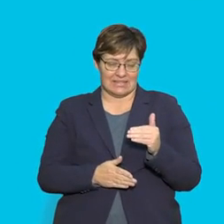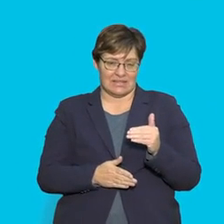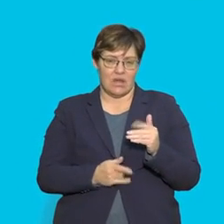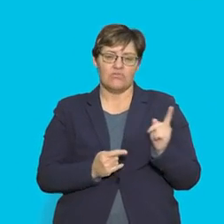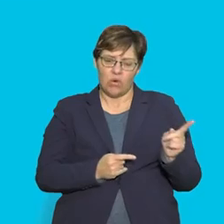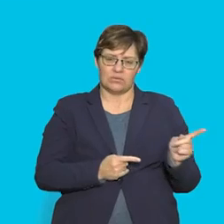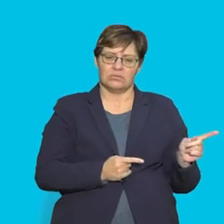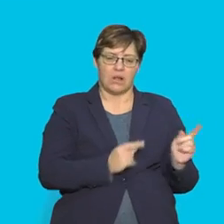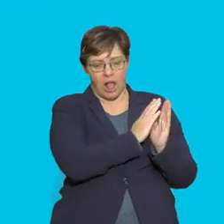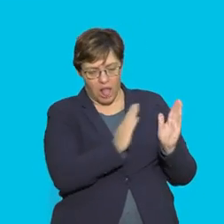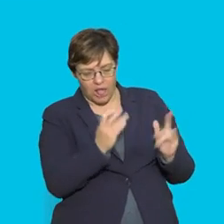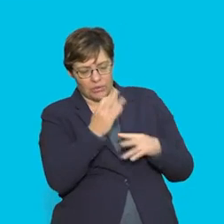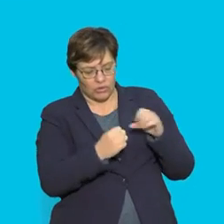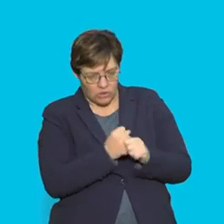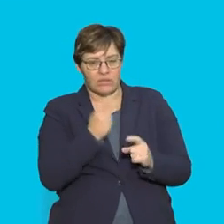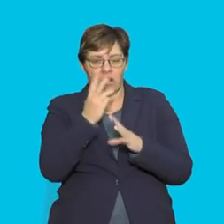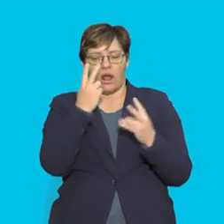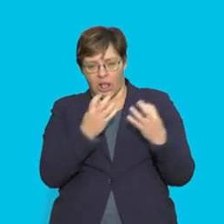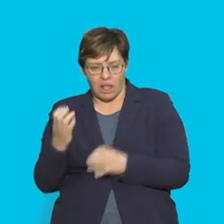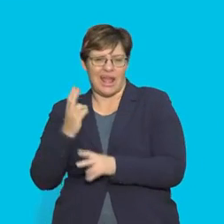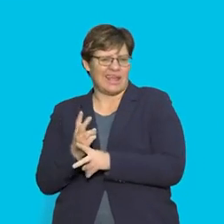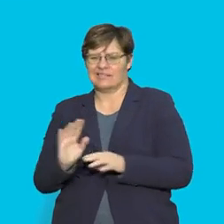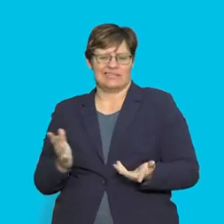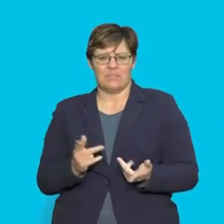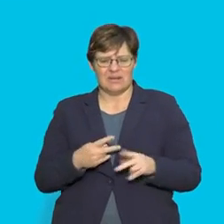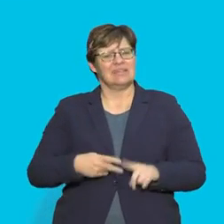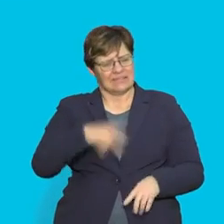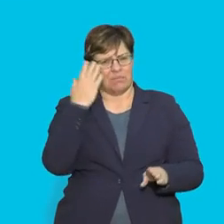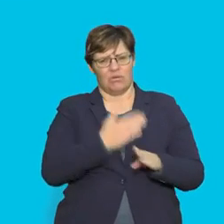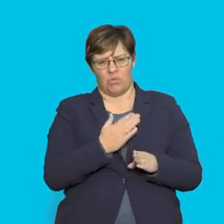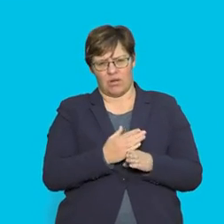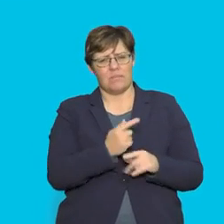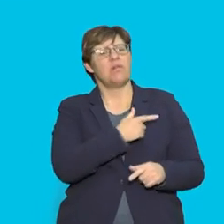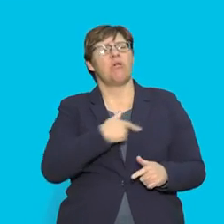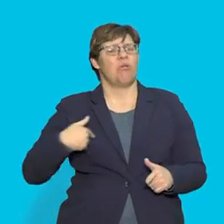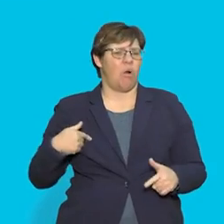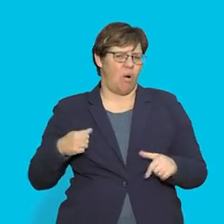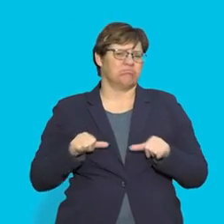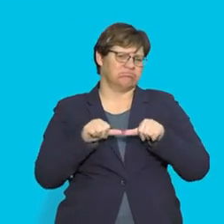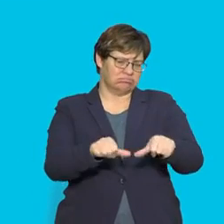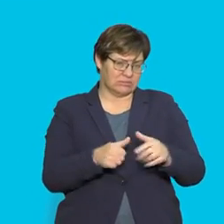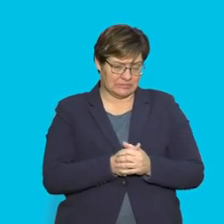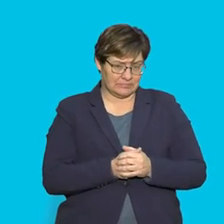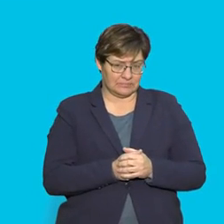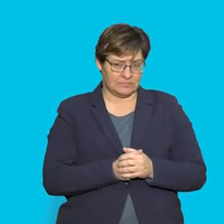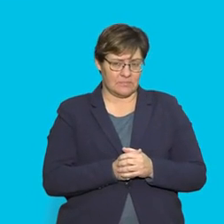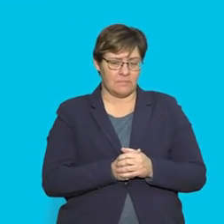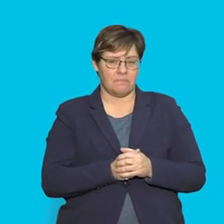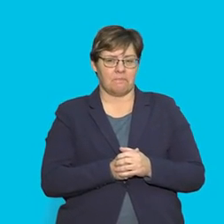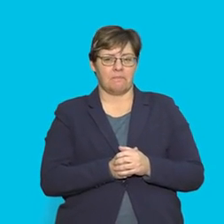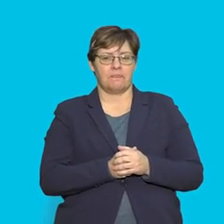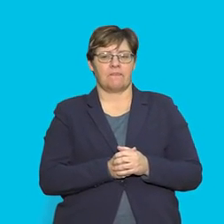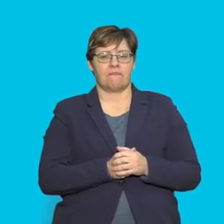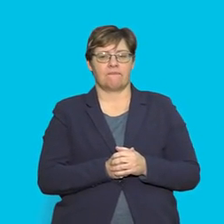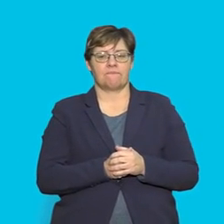the end instead of subtracting it there from T3, because that makes it a bit of a long